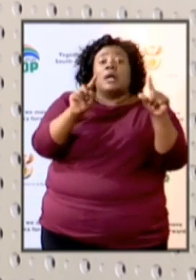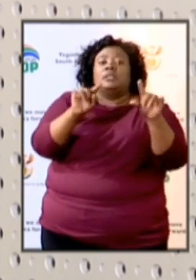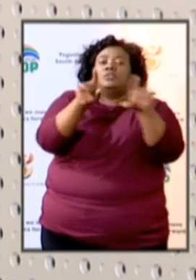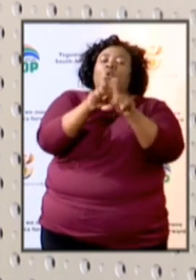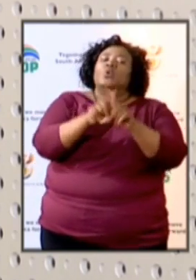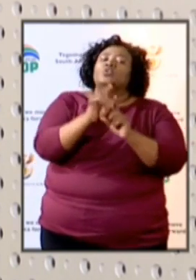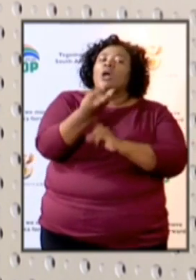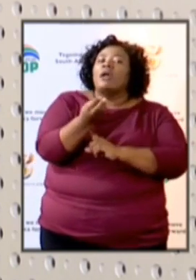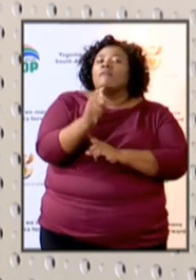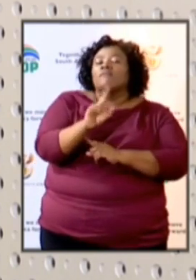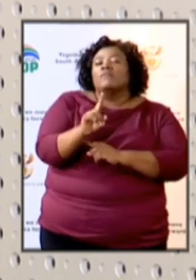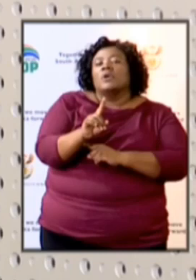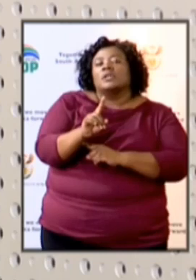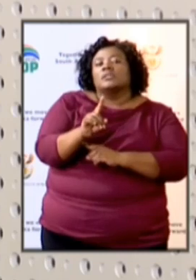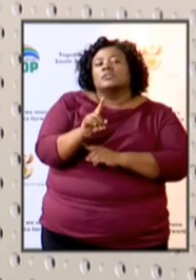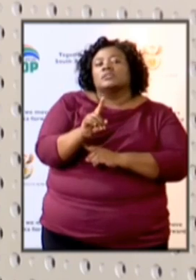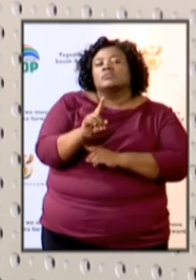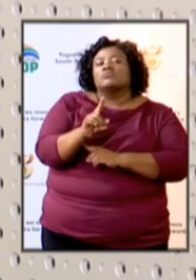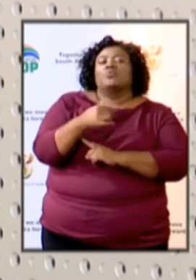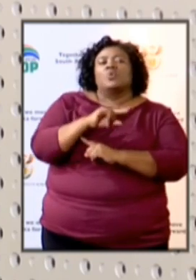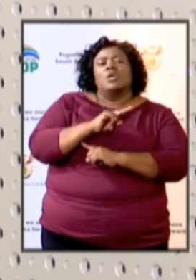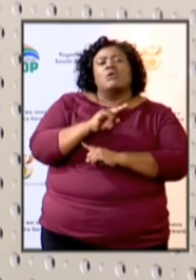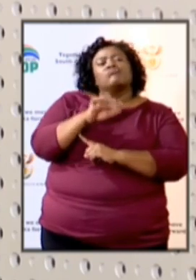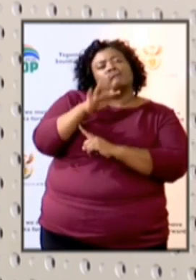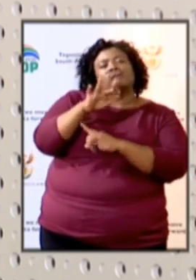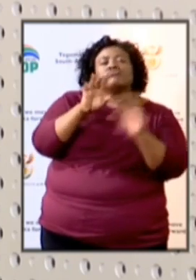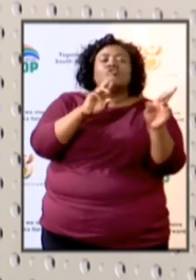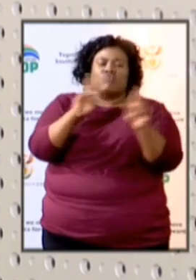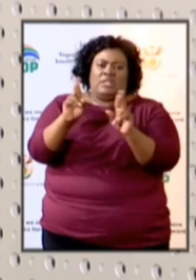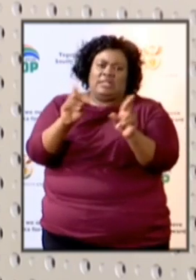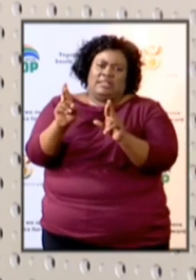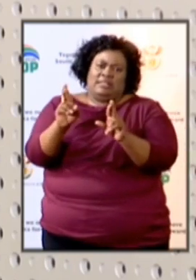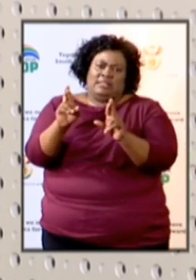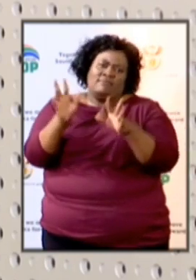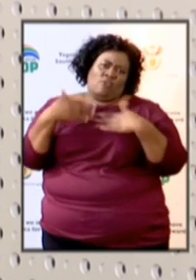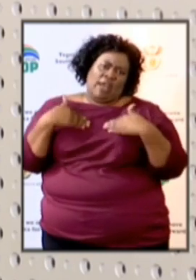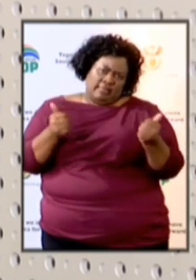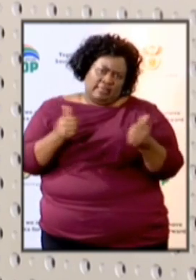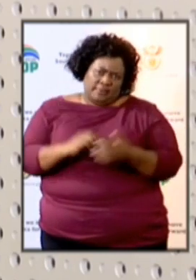have moderate readiness in terms of health.